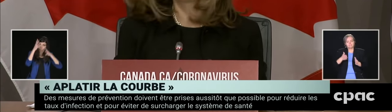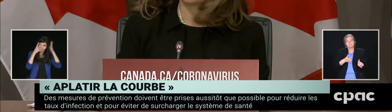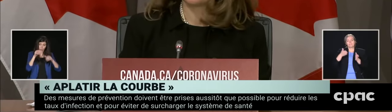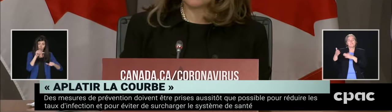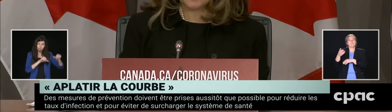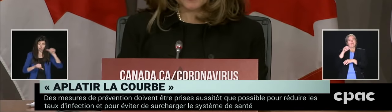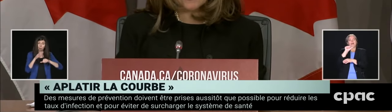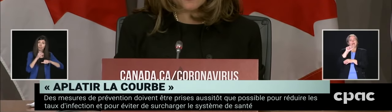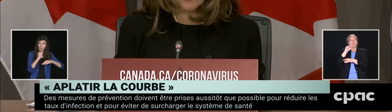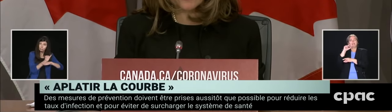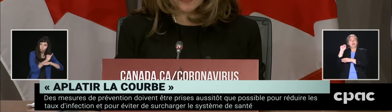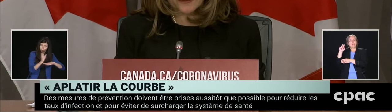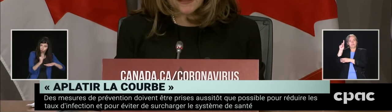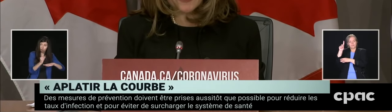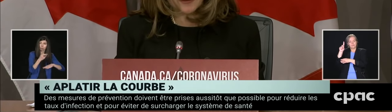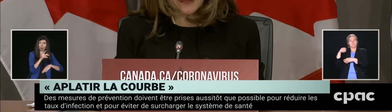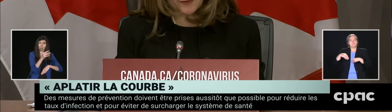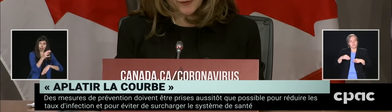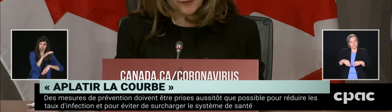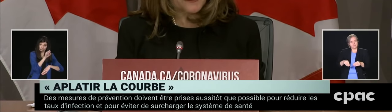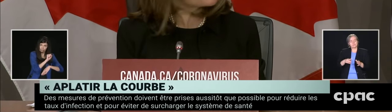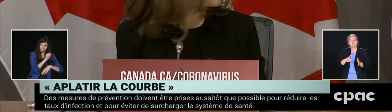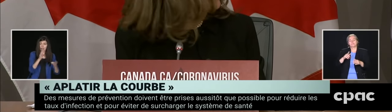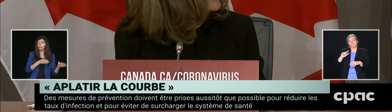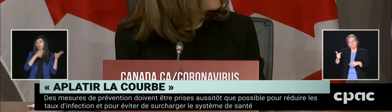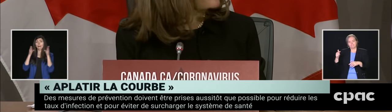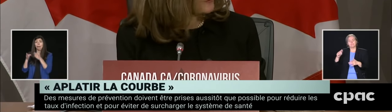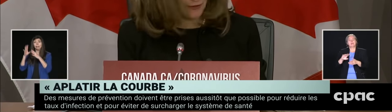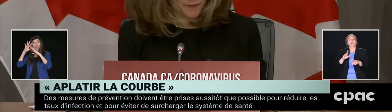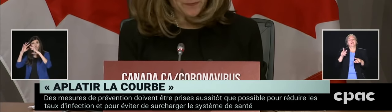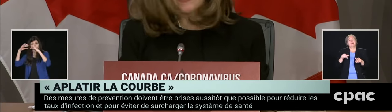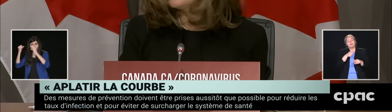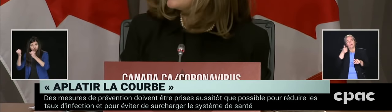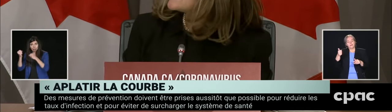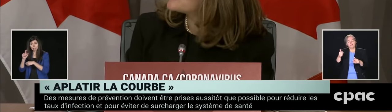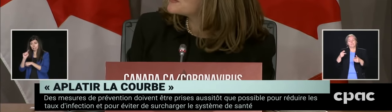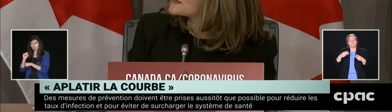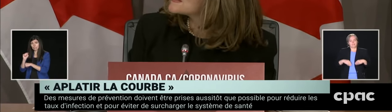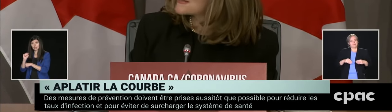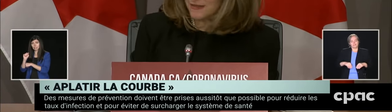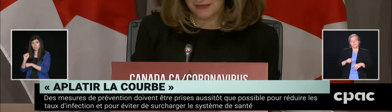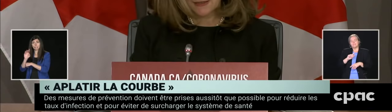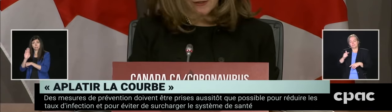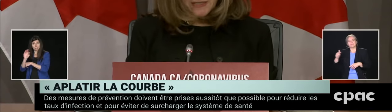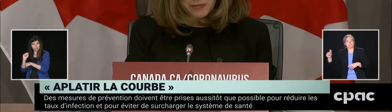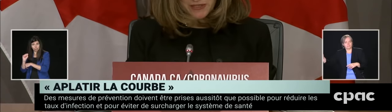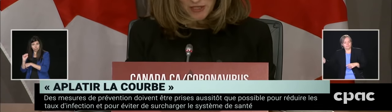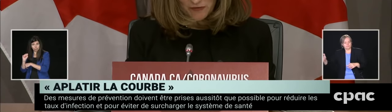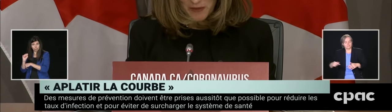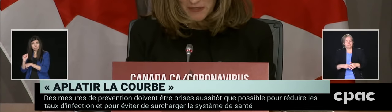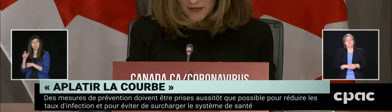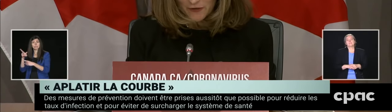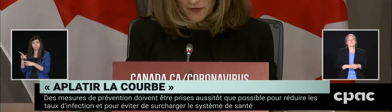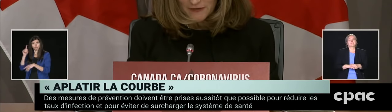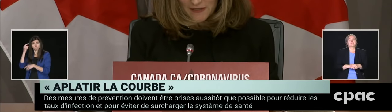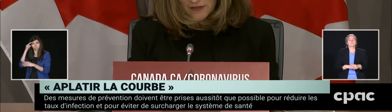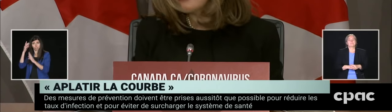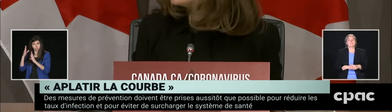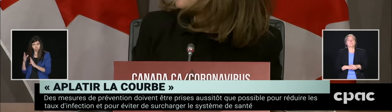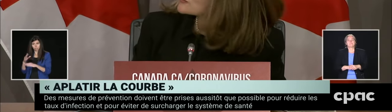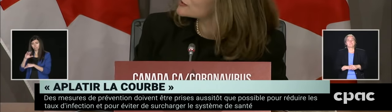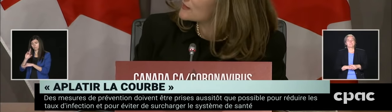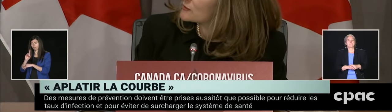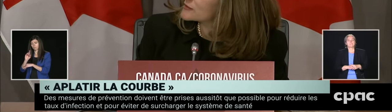Bains, et le Président du Conseil du Trésor, Jean-Yves, Duclos. And with us is our Deputy Chief Public Health